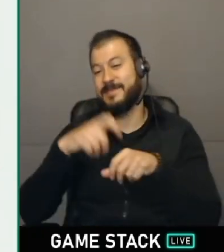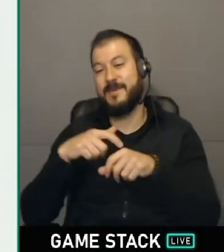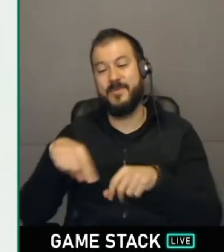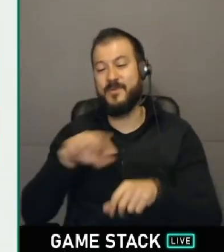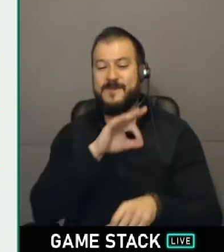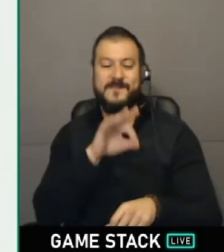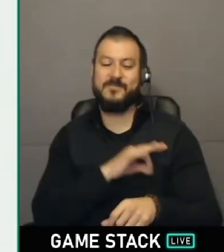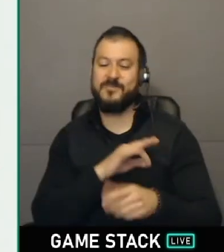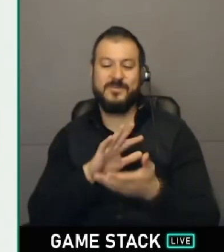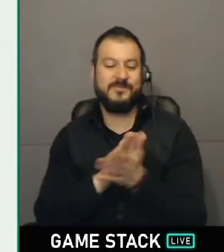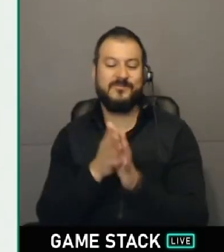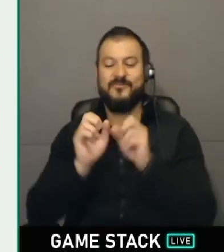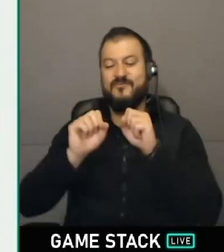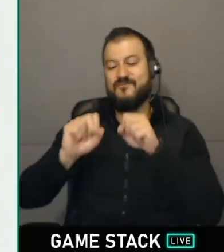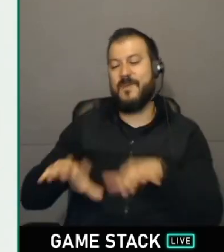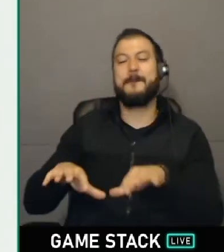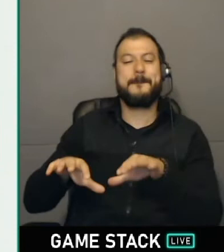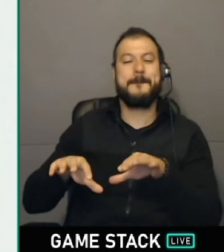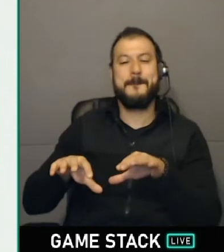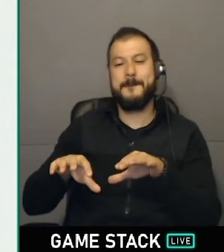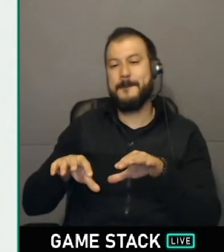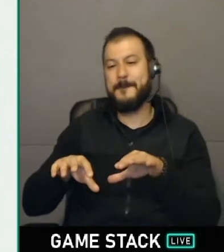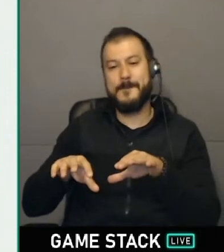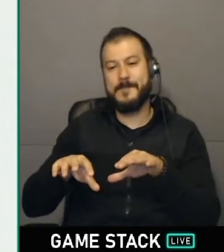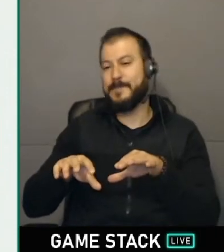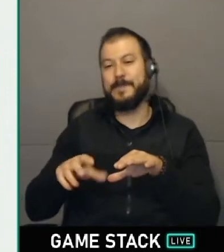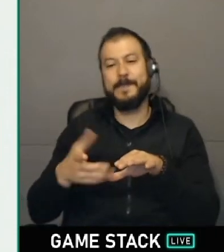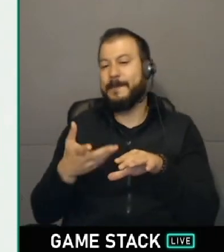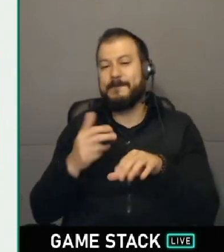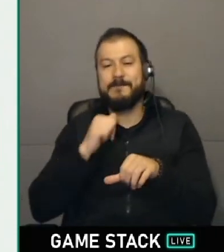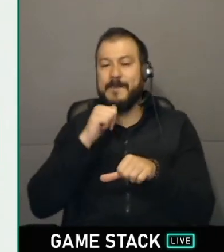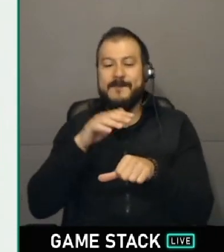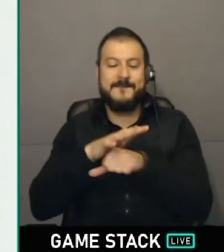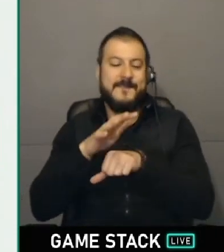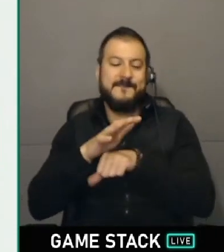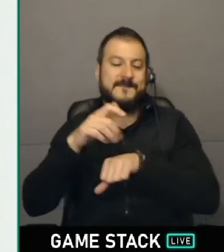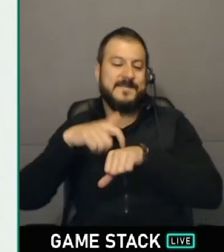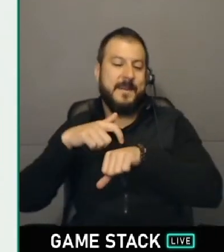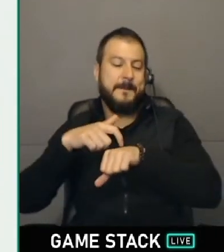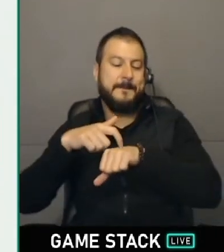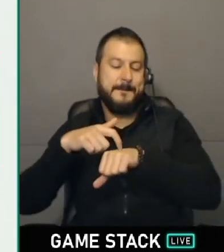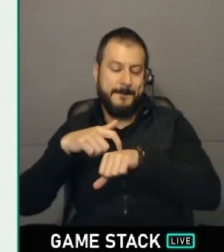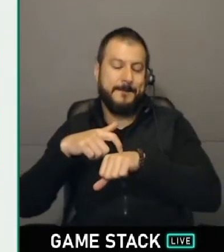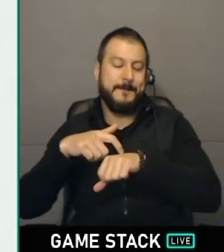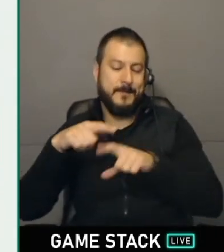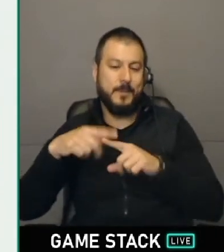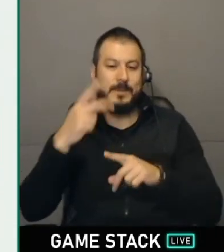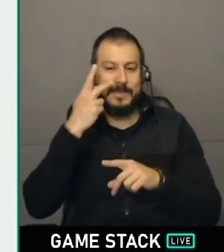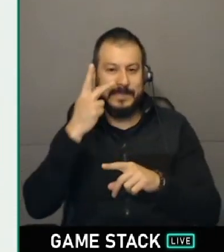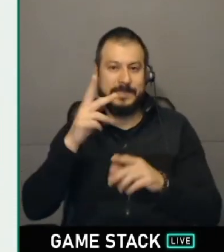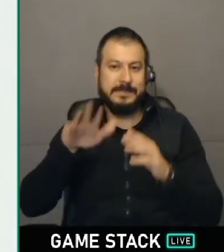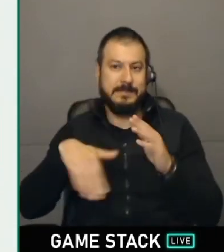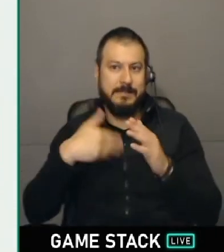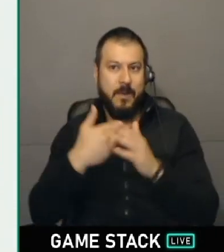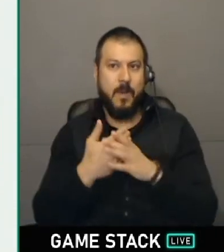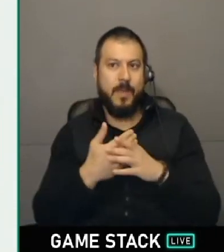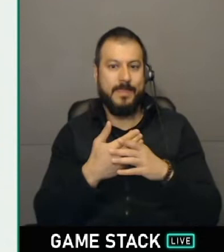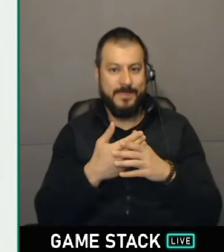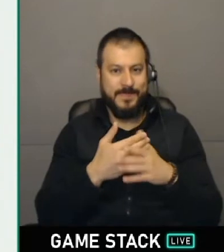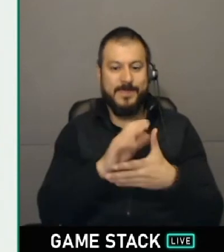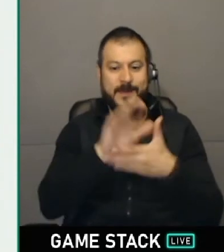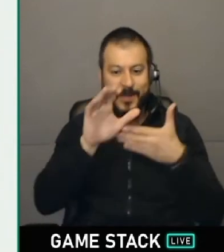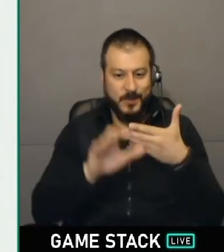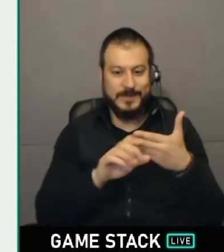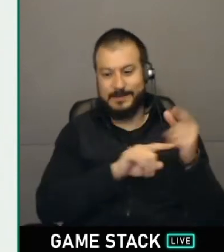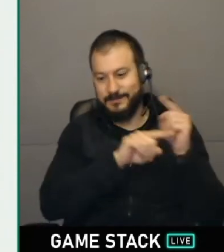dropped because there wasn't enough time to see all the consequences of bringing a new feature